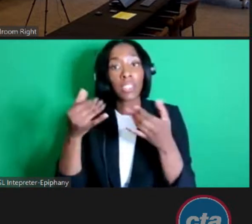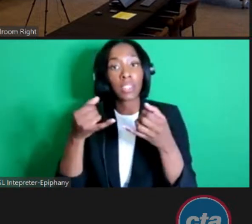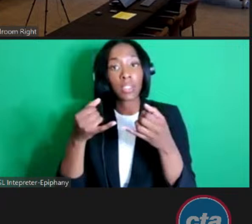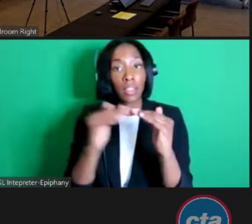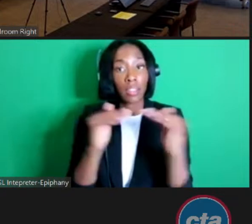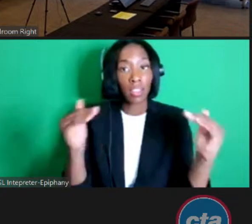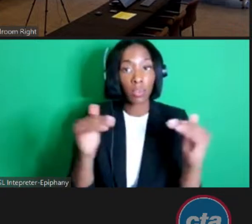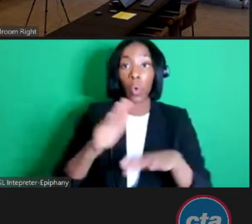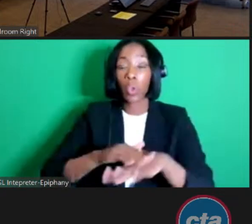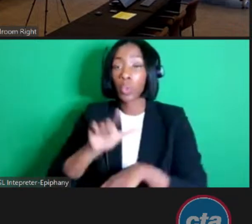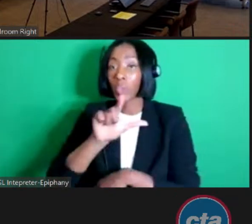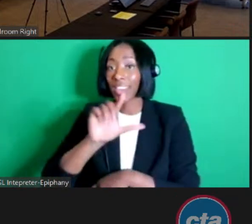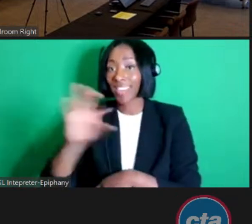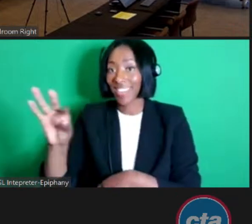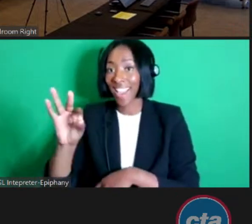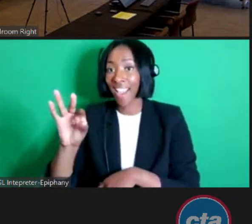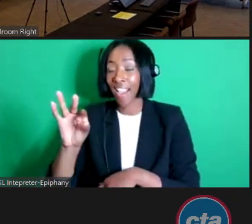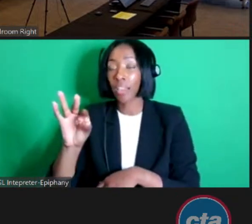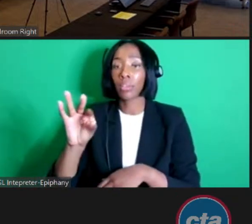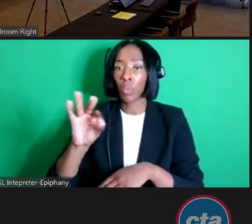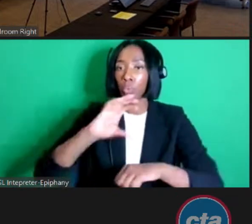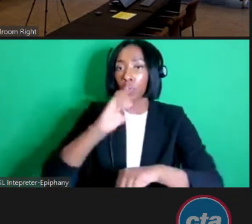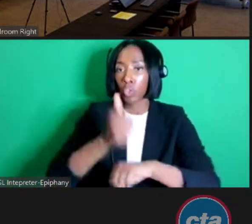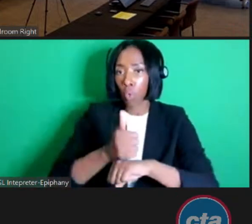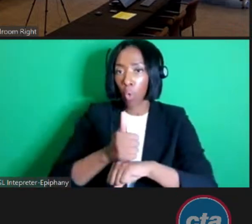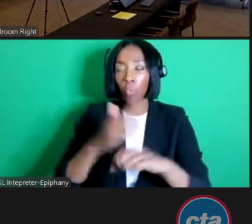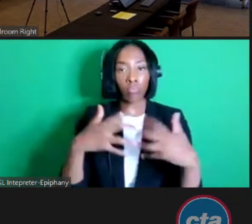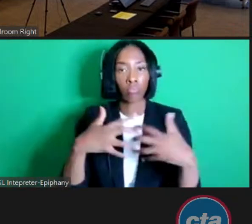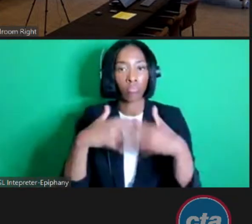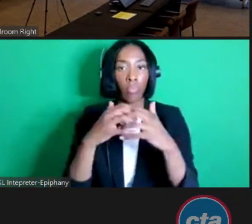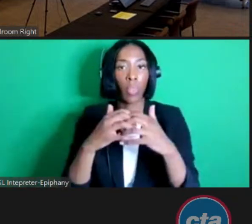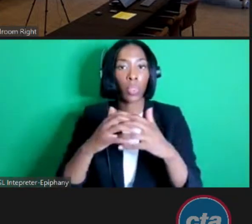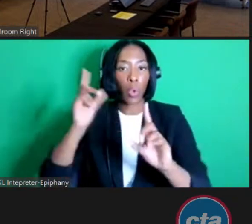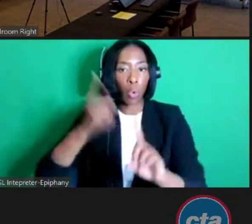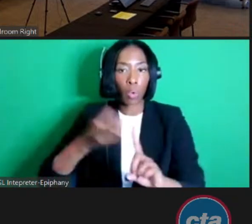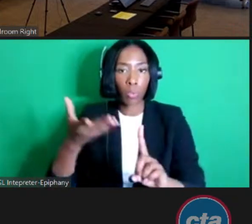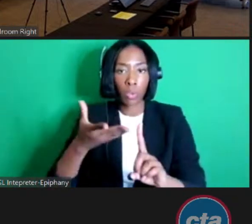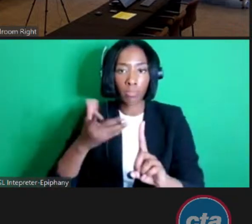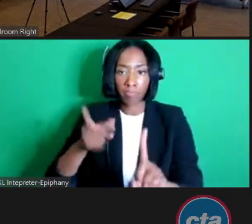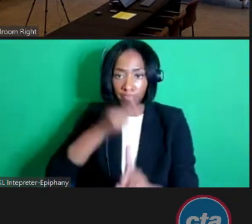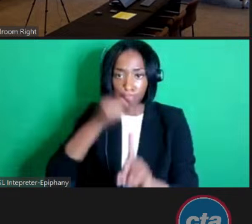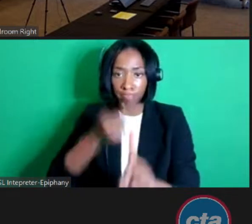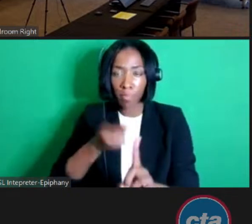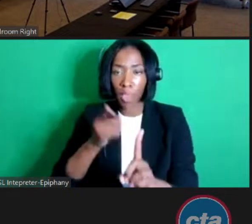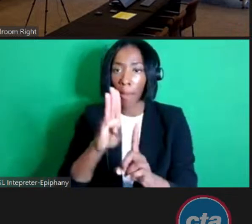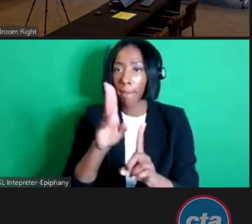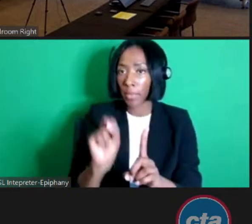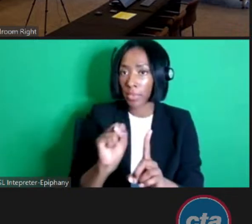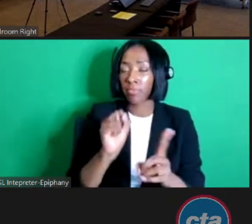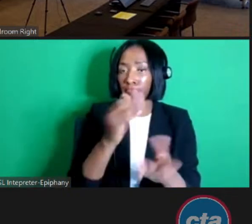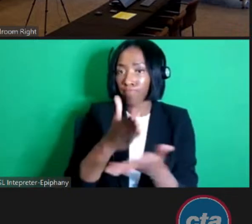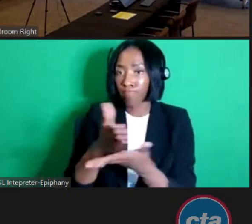were restored. The goal was to target a diverse set of bus routes that have recently